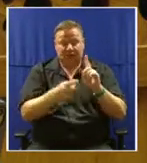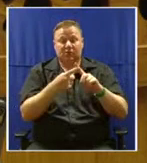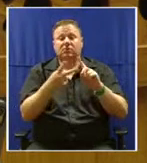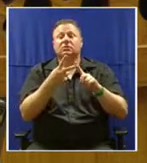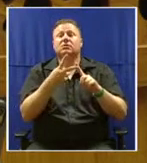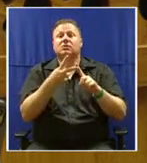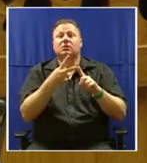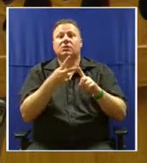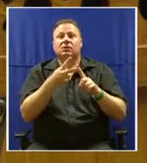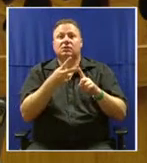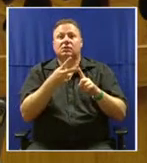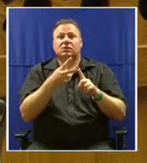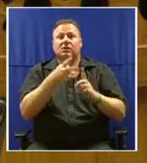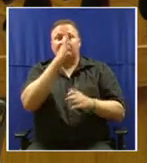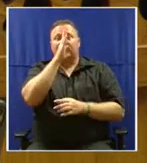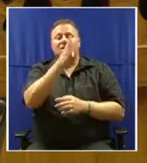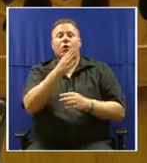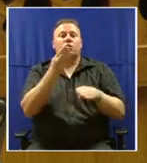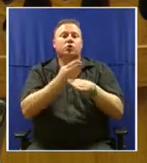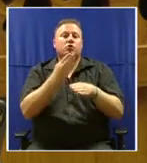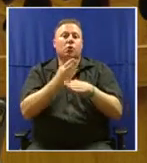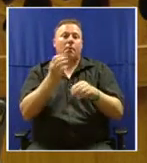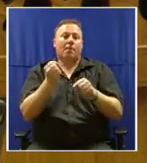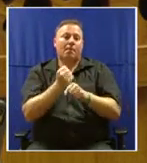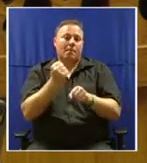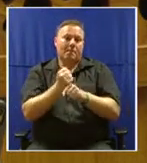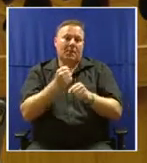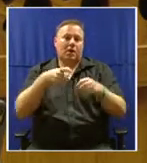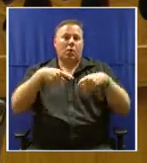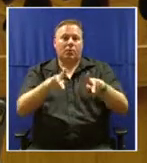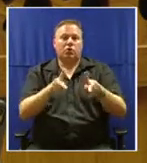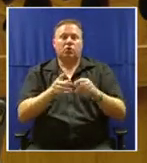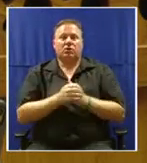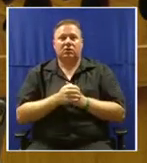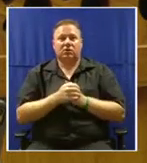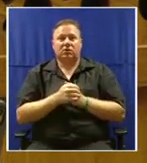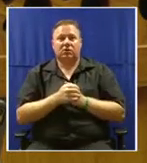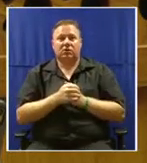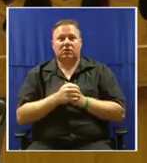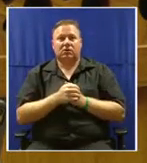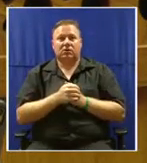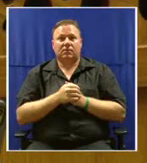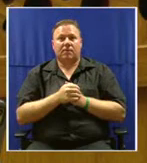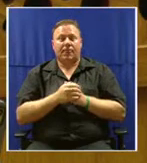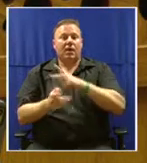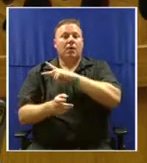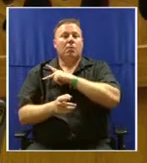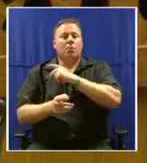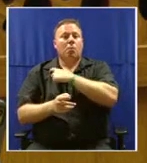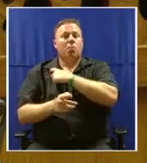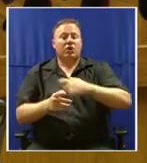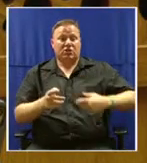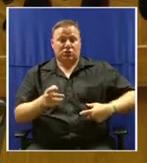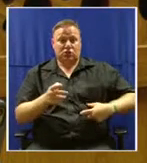and through direct job creation opportunities. The presidential employment stimulus is one of the most